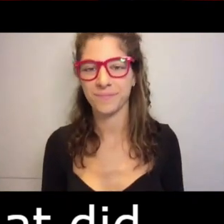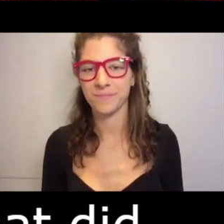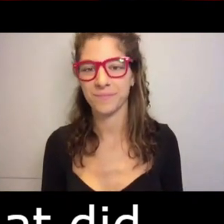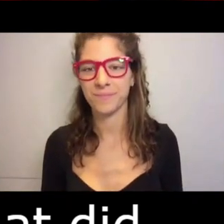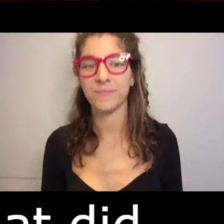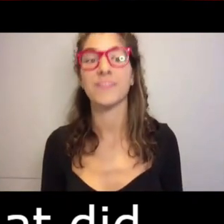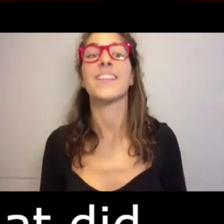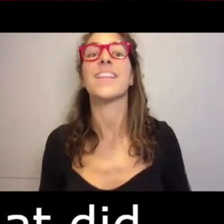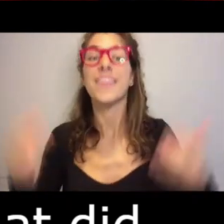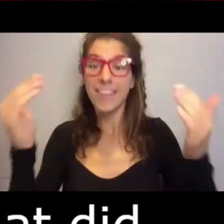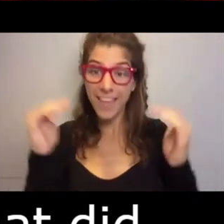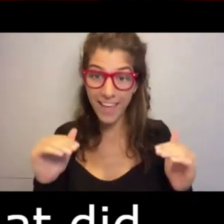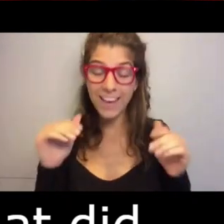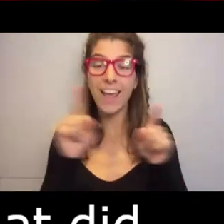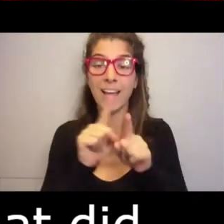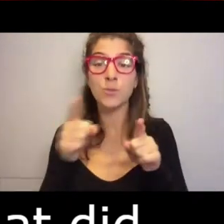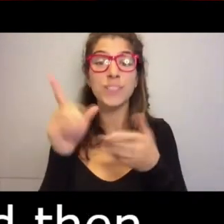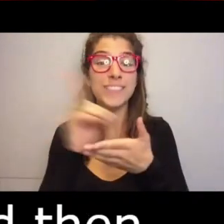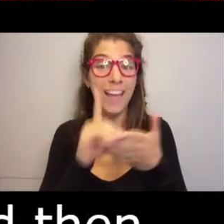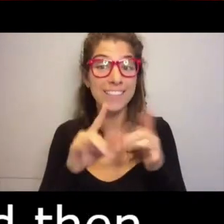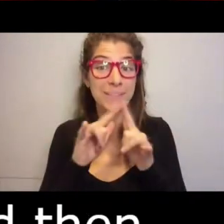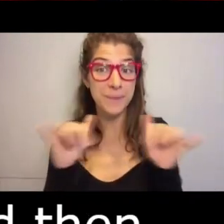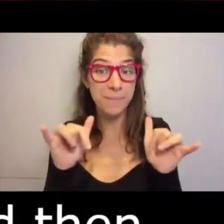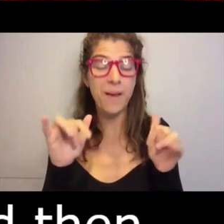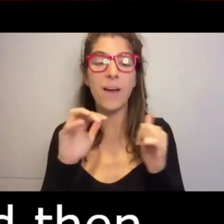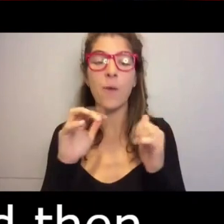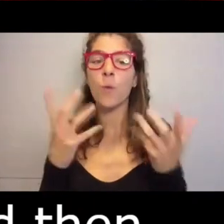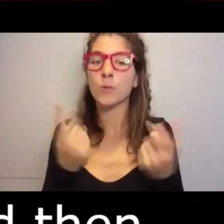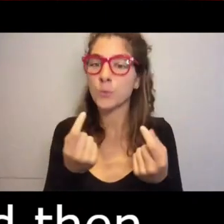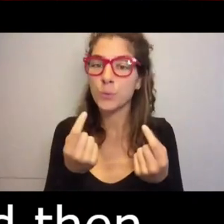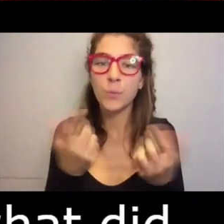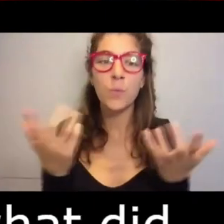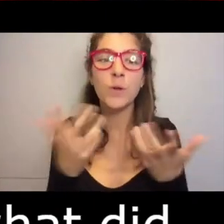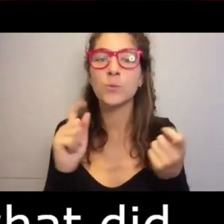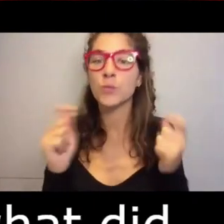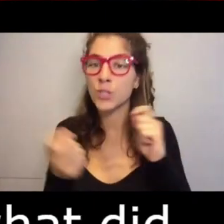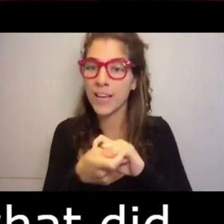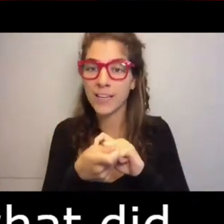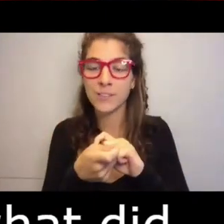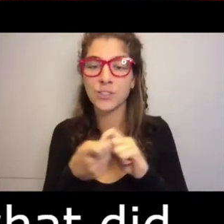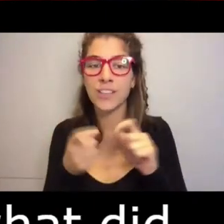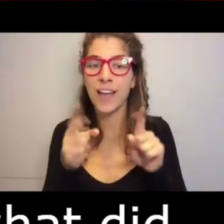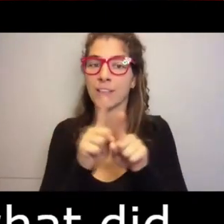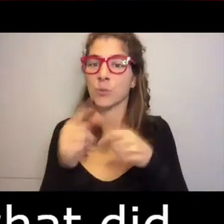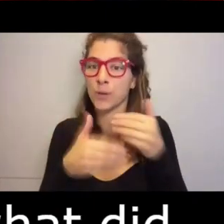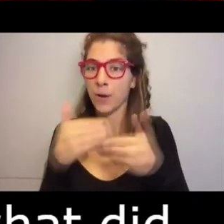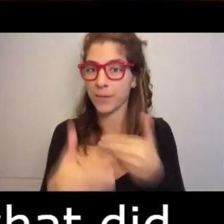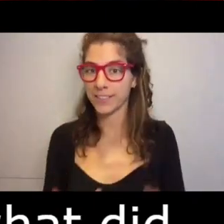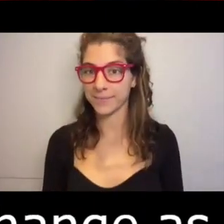And then as you were designing, what did you do or what did you change as you were going?